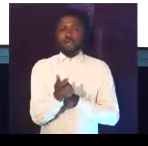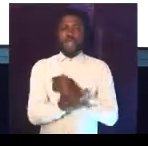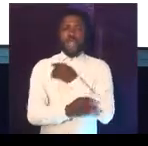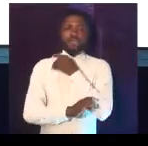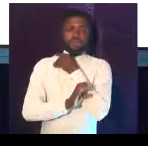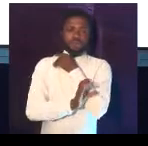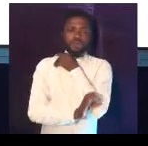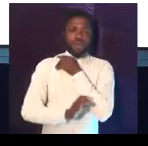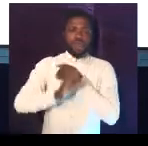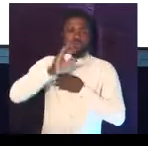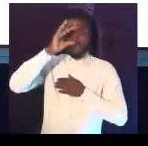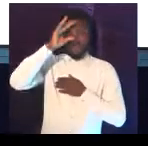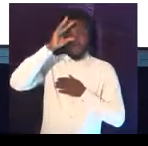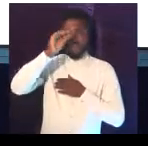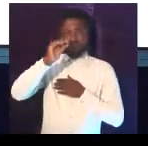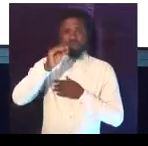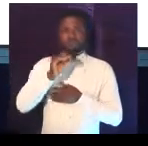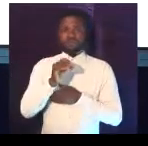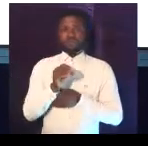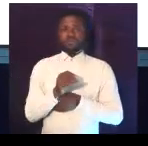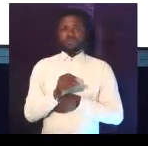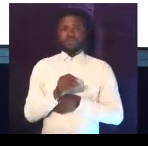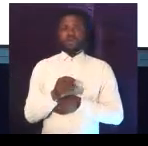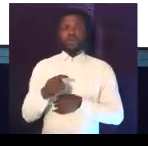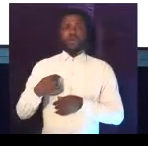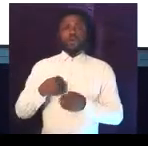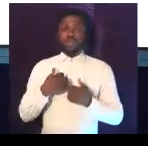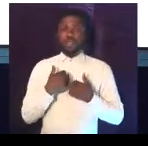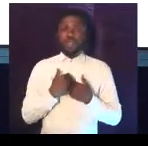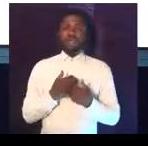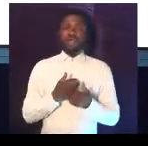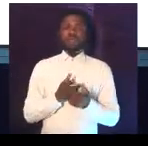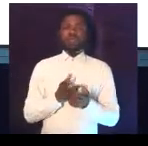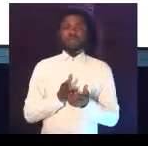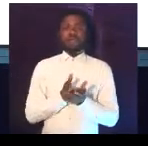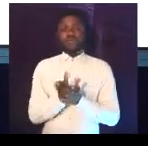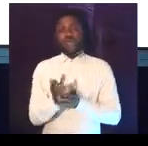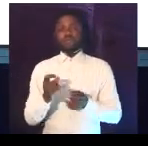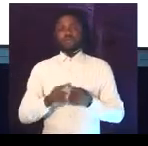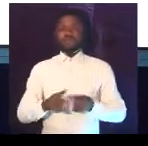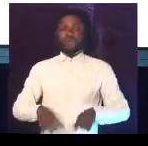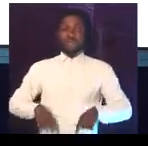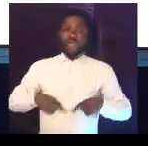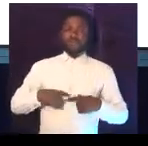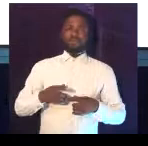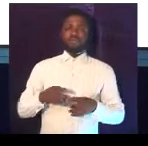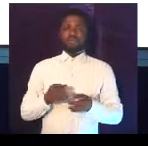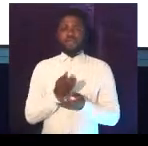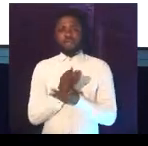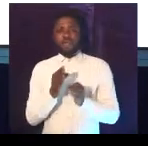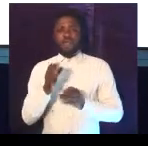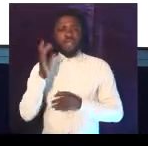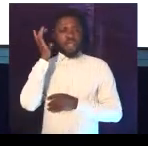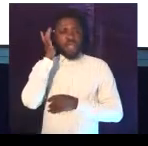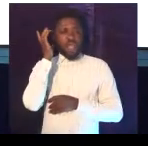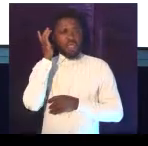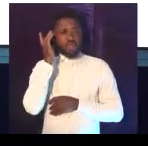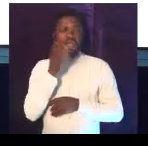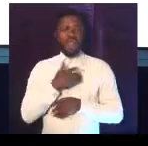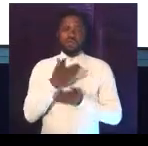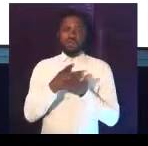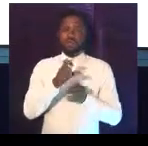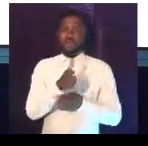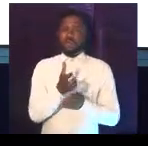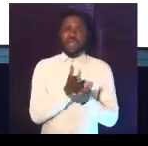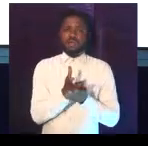citizens. Protect the rights of other citizens. We have right to life, right to fair hearing, and